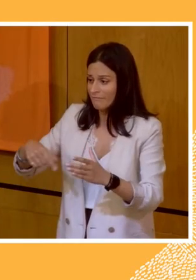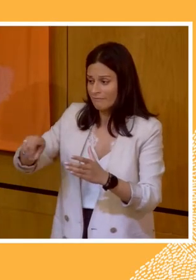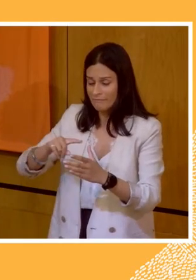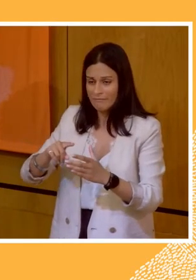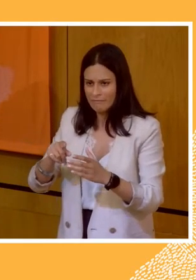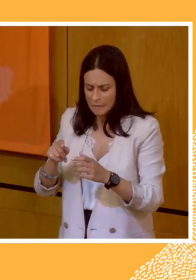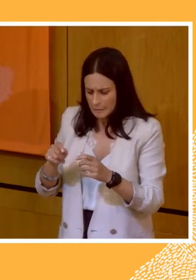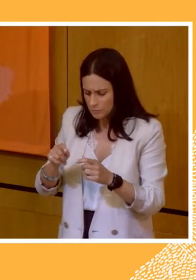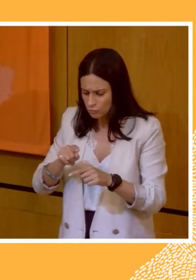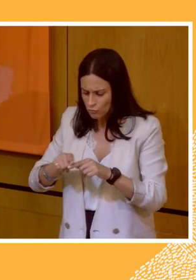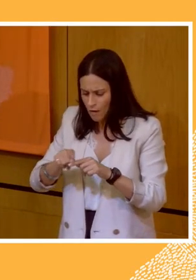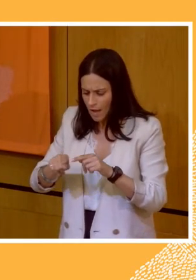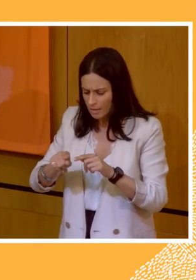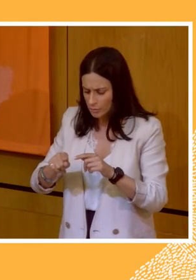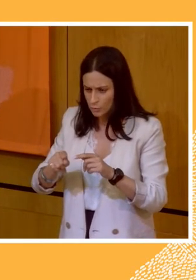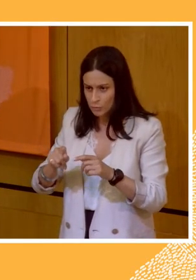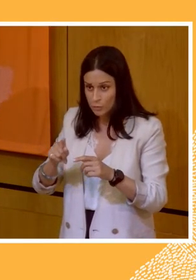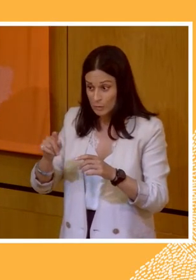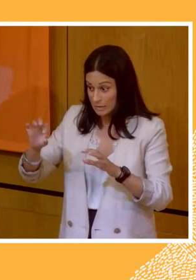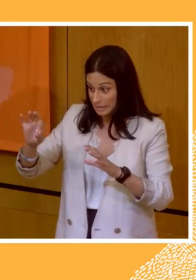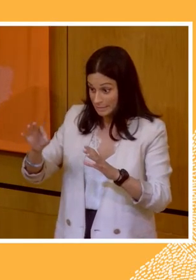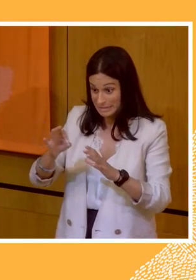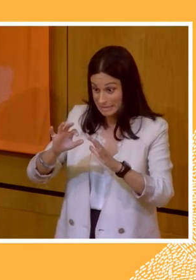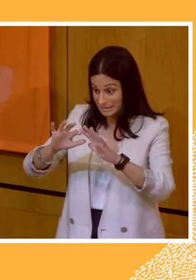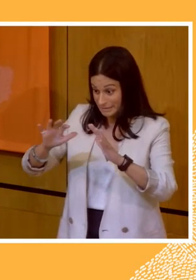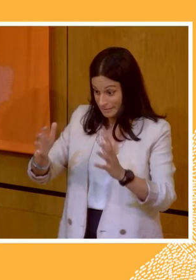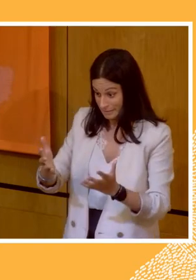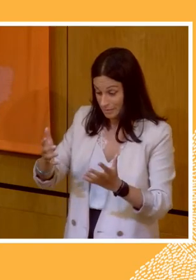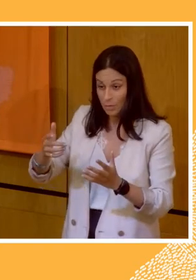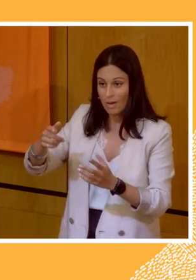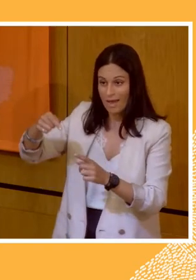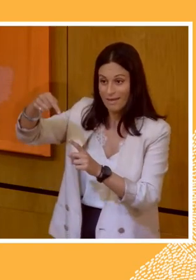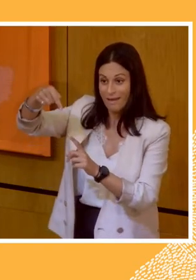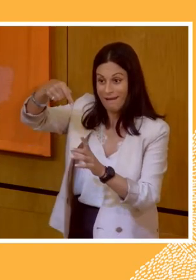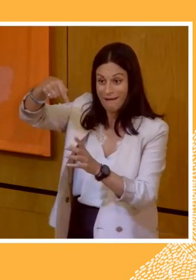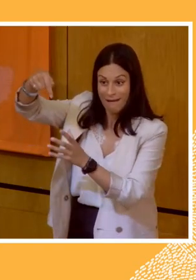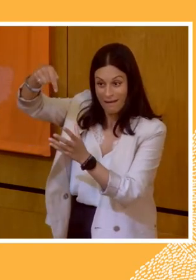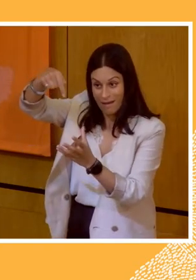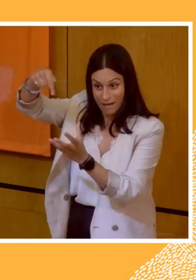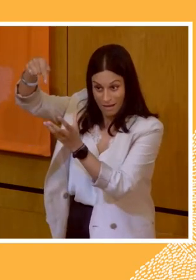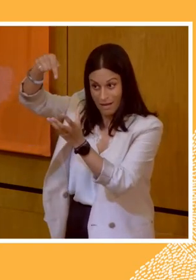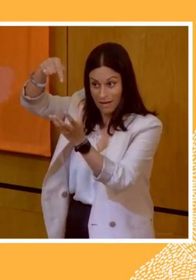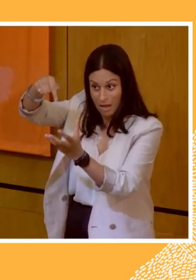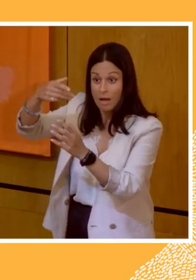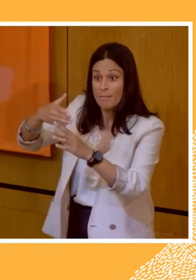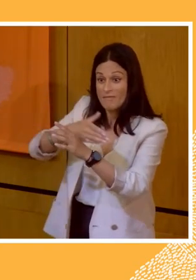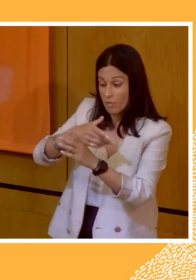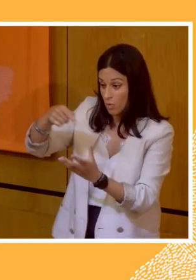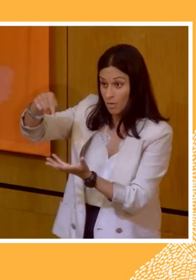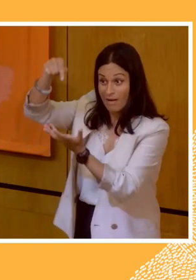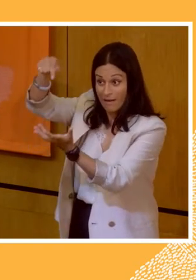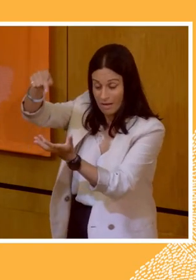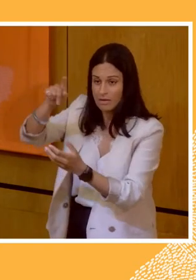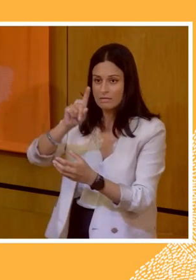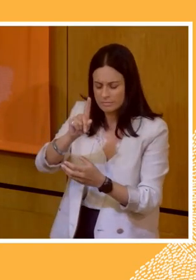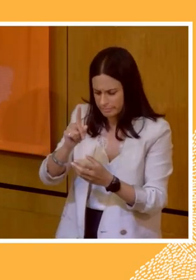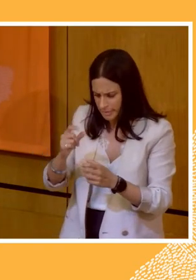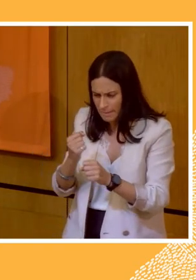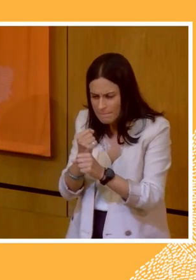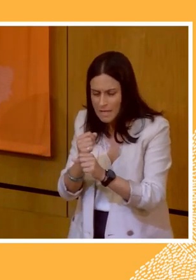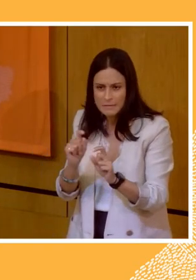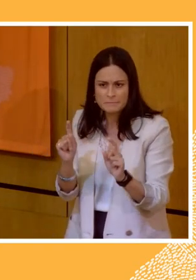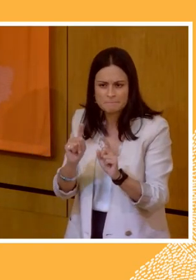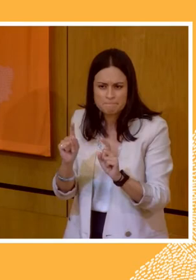tying the hive ready for hanging. And before that, he makes